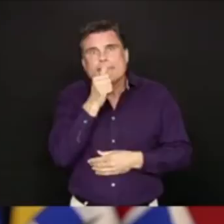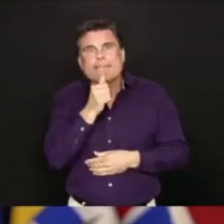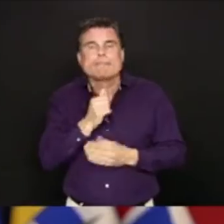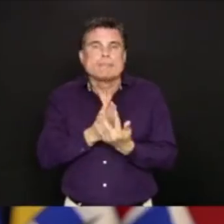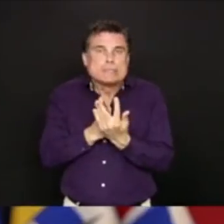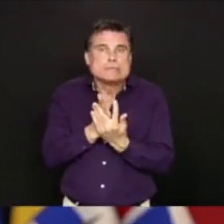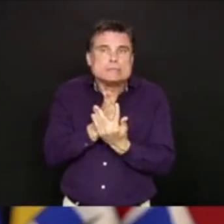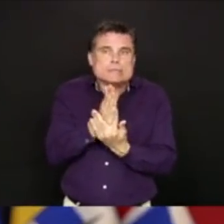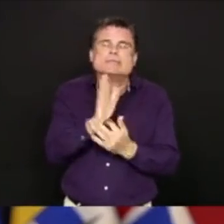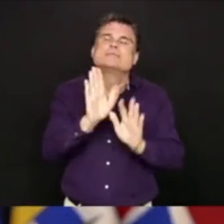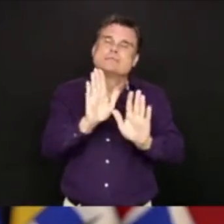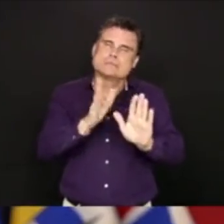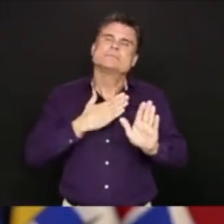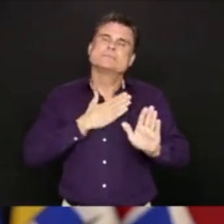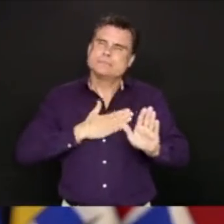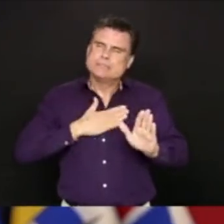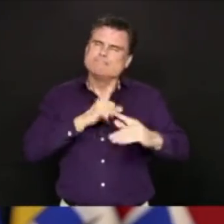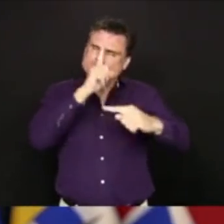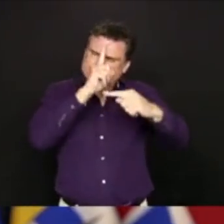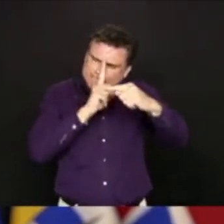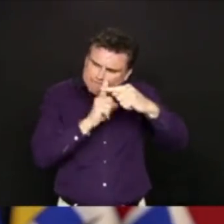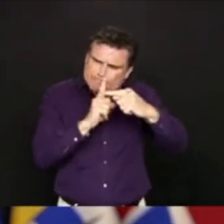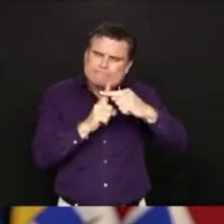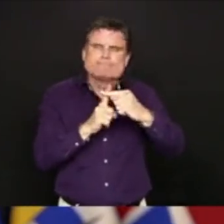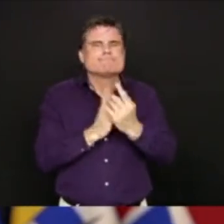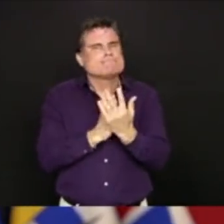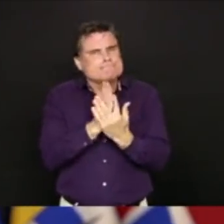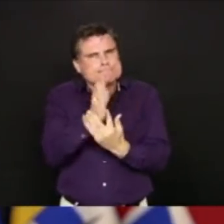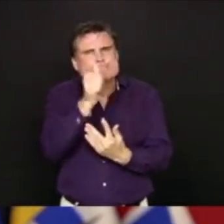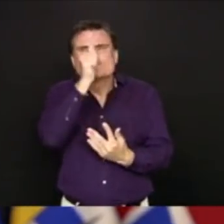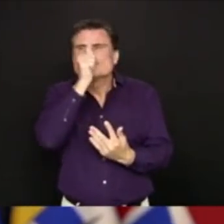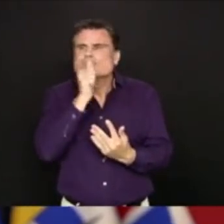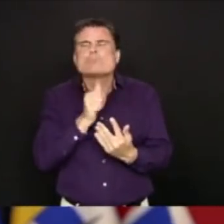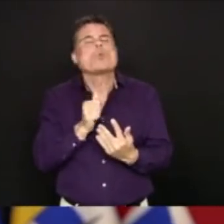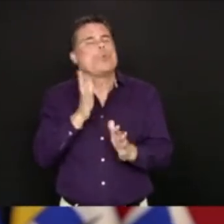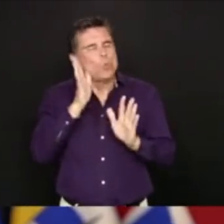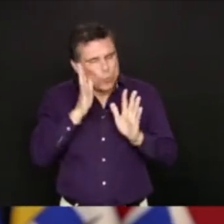ones and taking care of each other. We need to continue